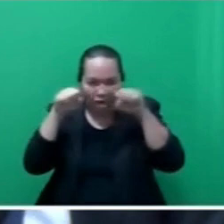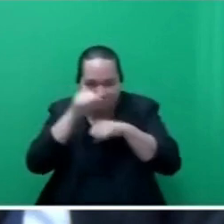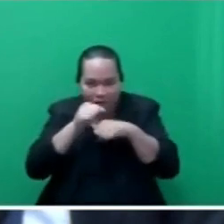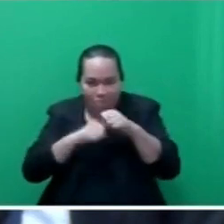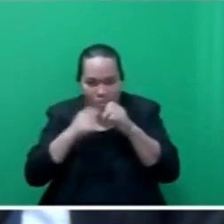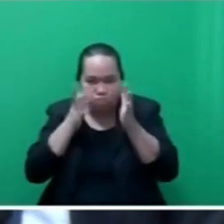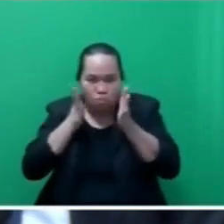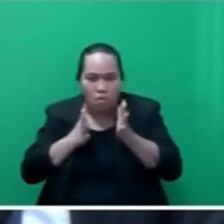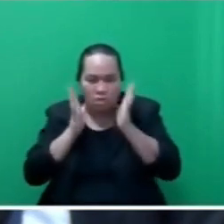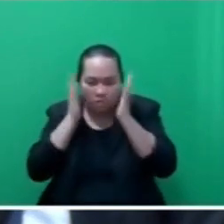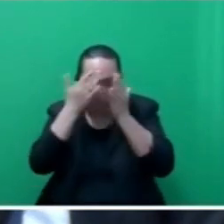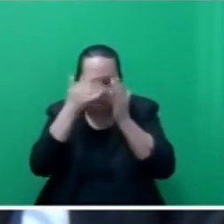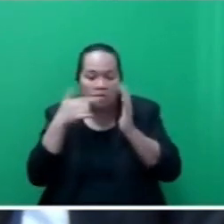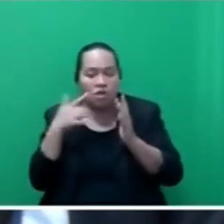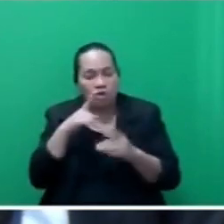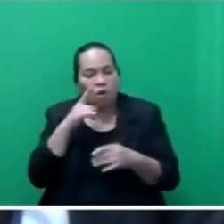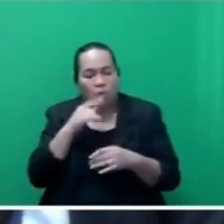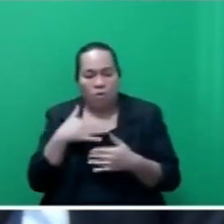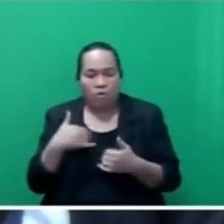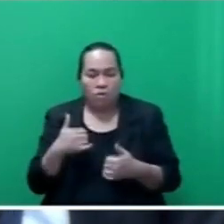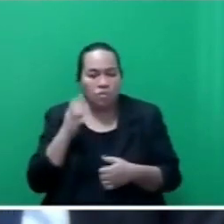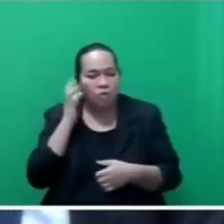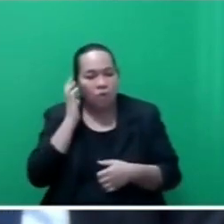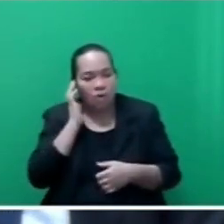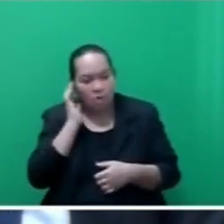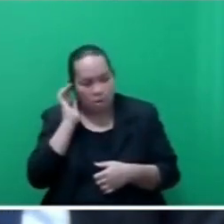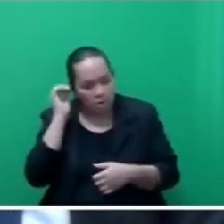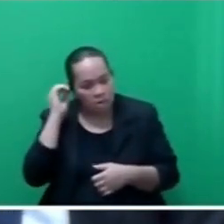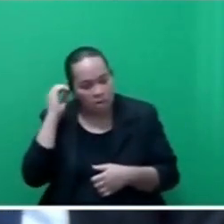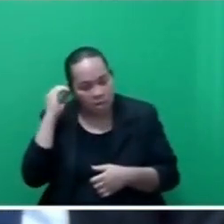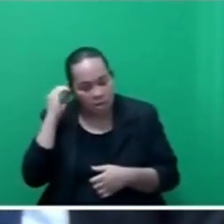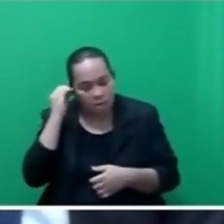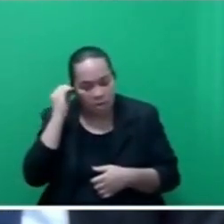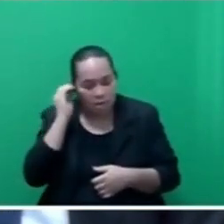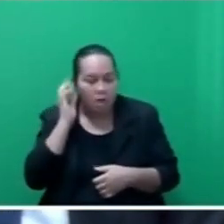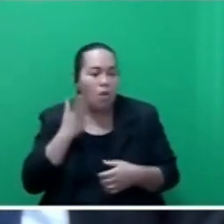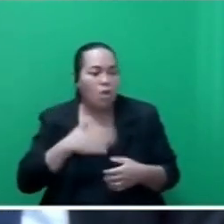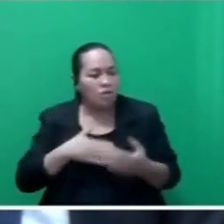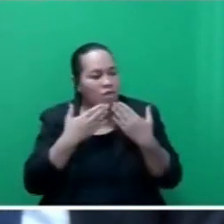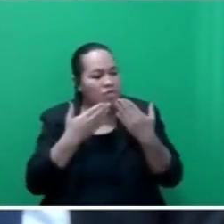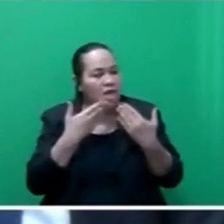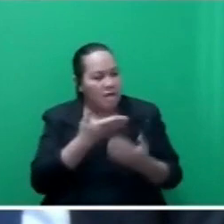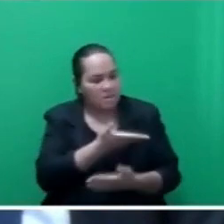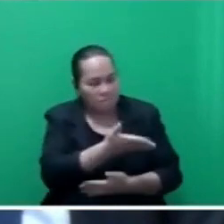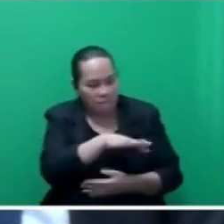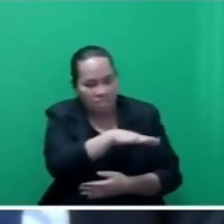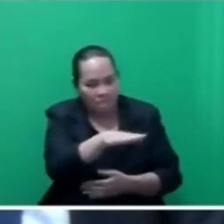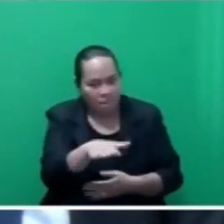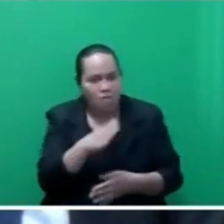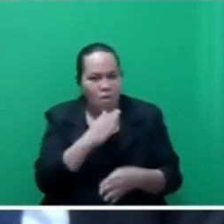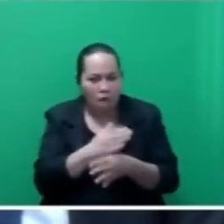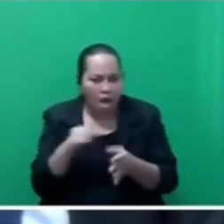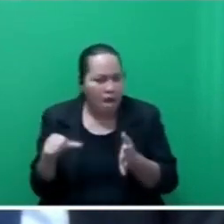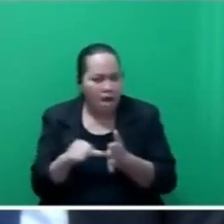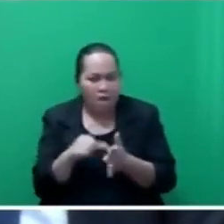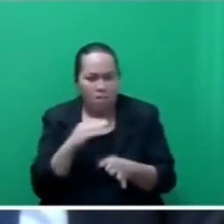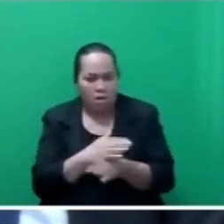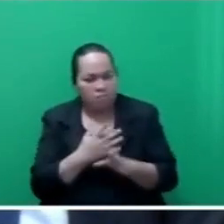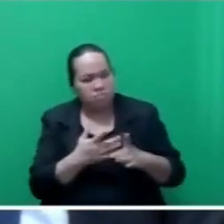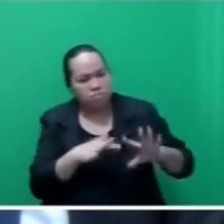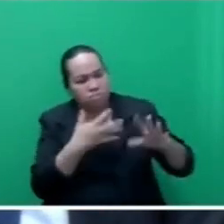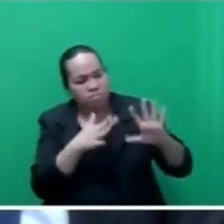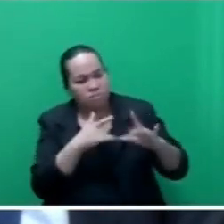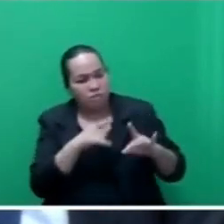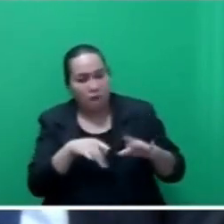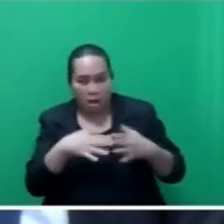Honorable Prime Minister and on behalf of a grateful nation. And this week is National Oral Health Week, and it's being